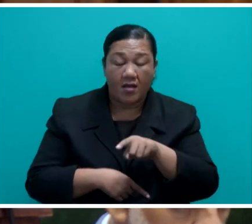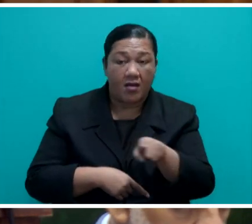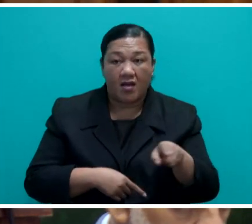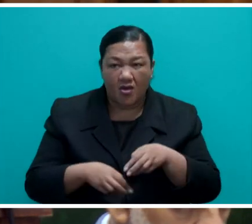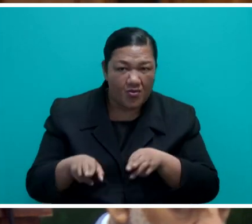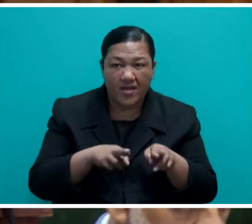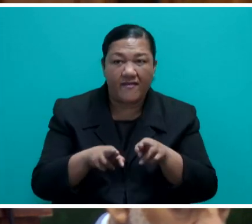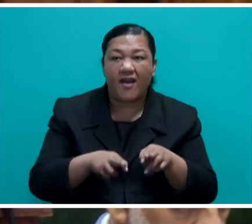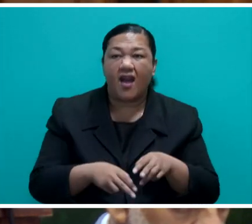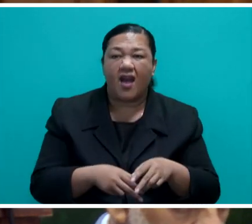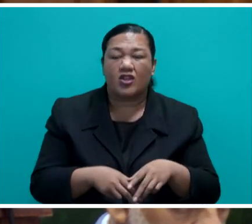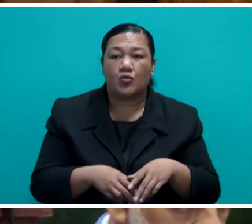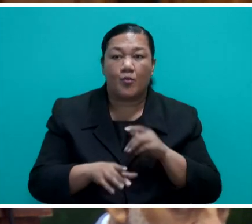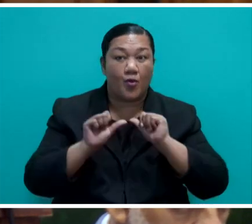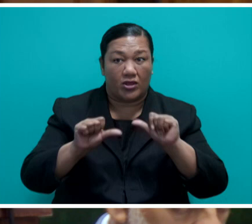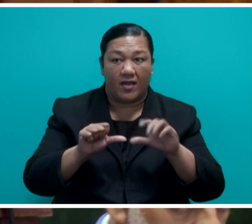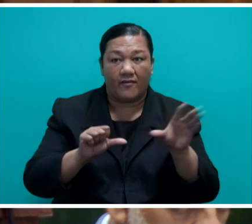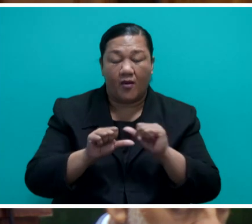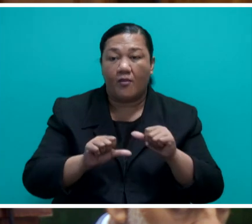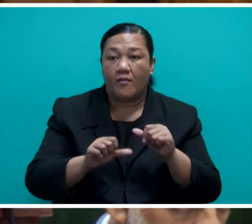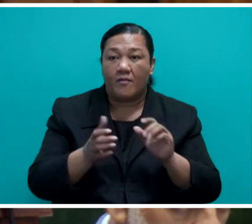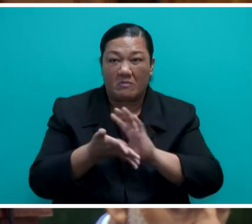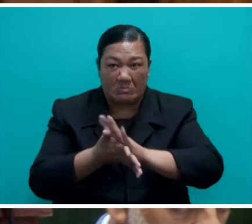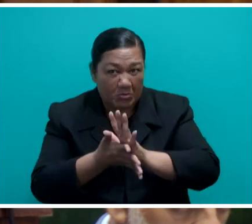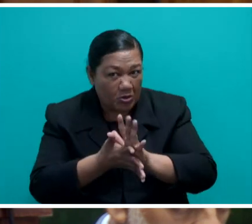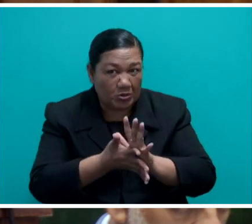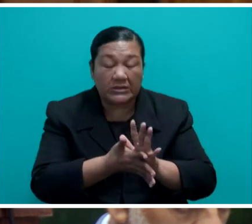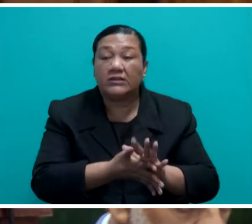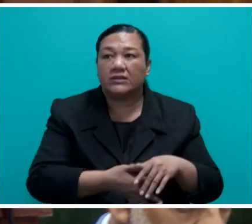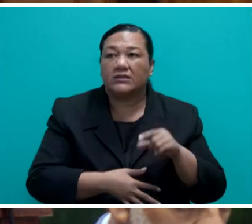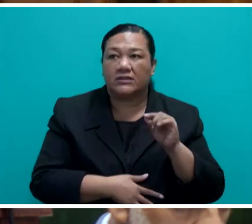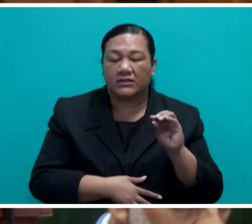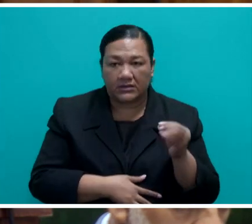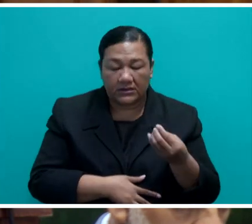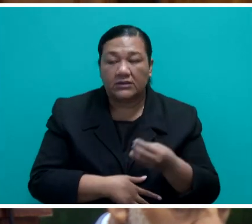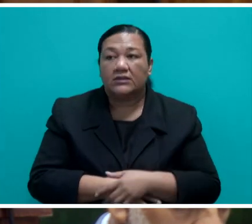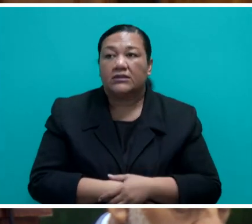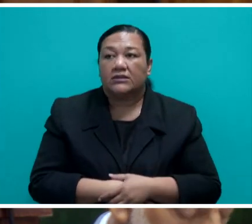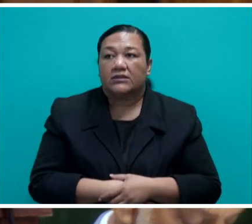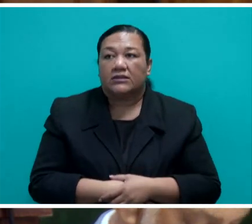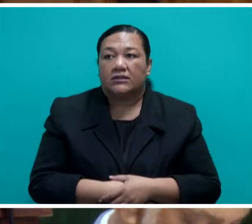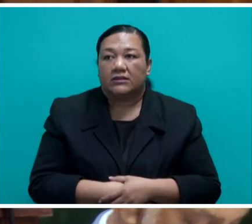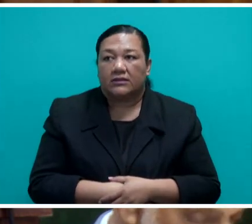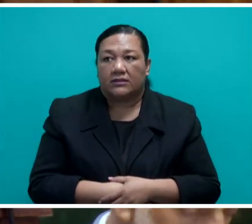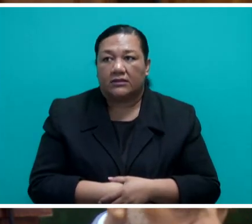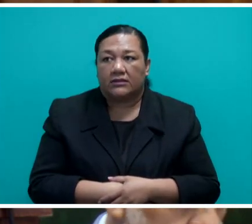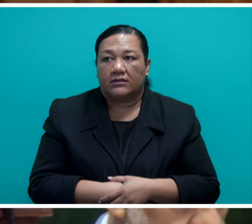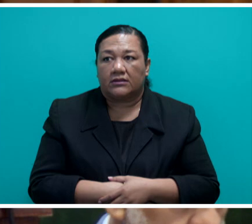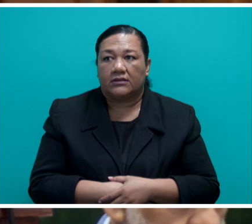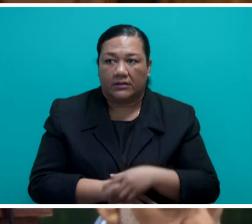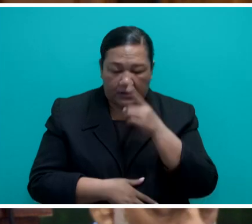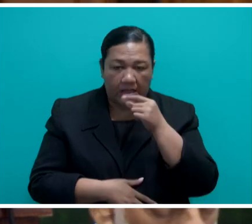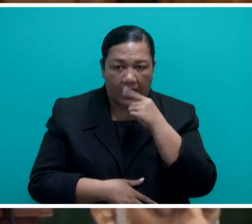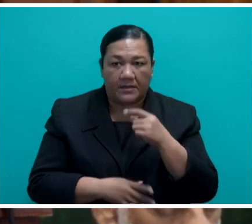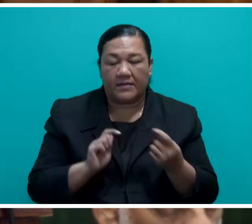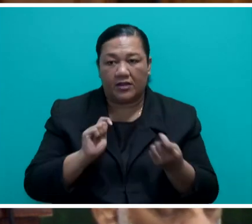erosion, dumping of household garbage, plastic bottles, containers and bags, these same waterways can be transformed